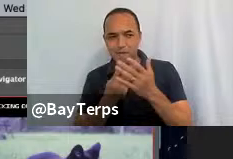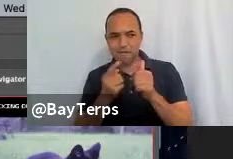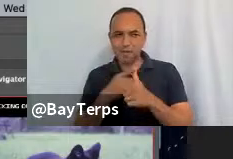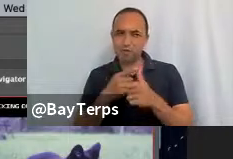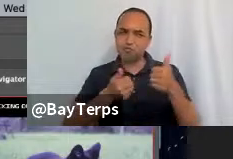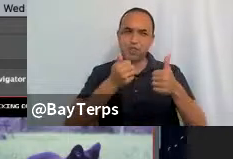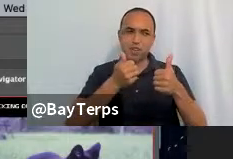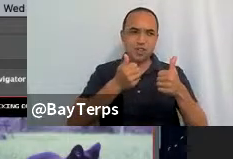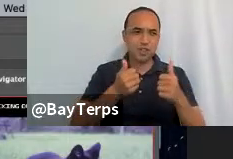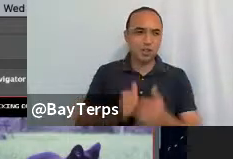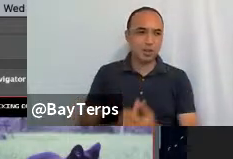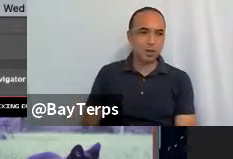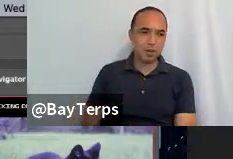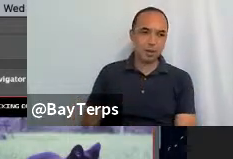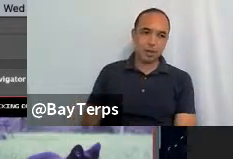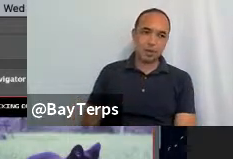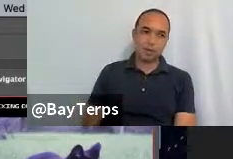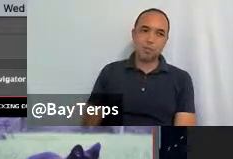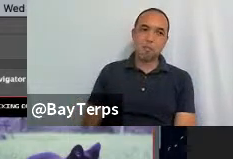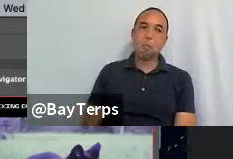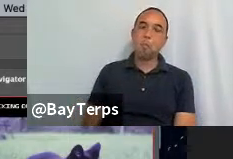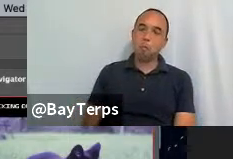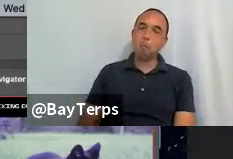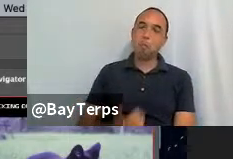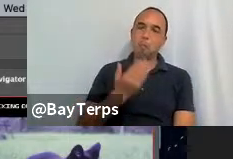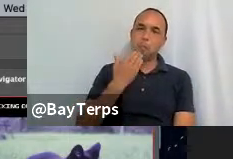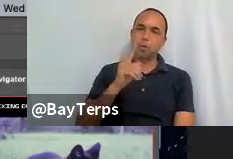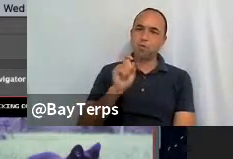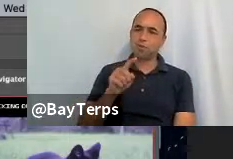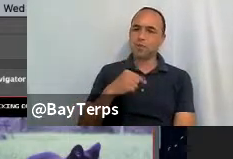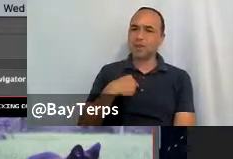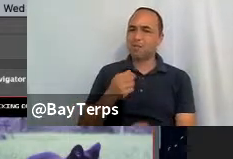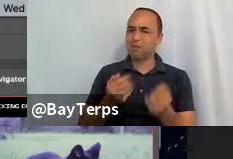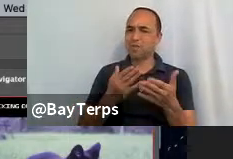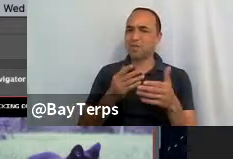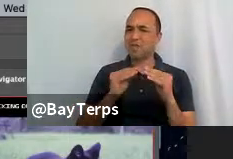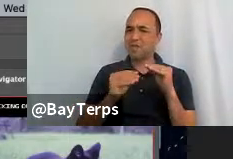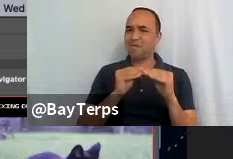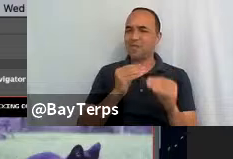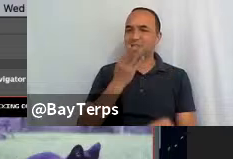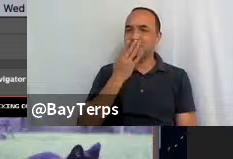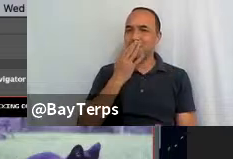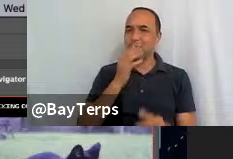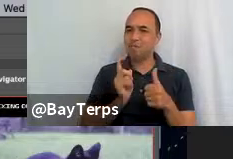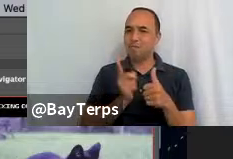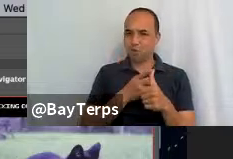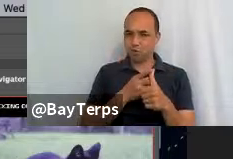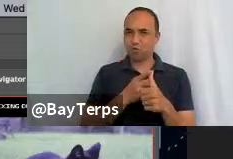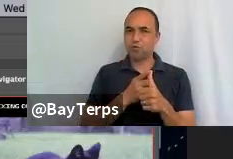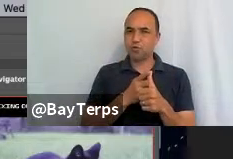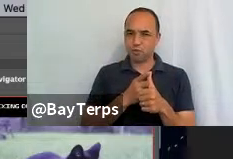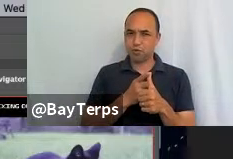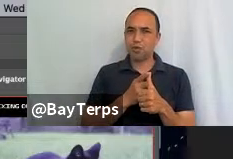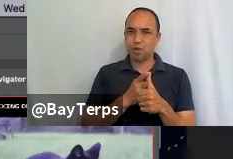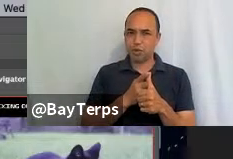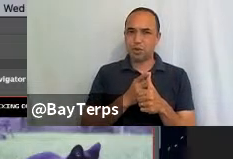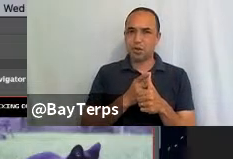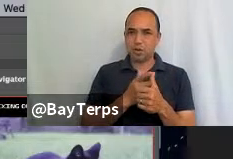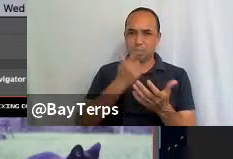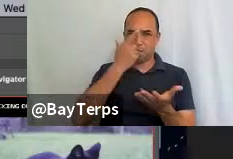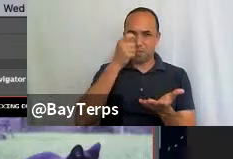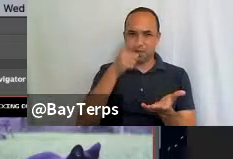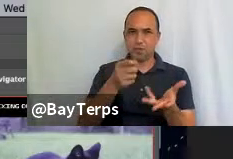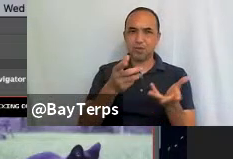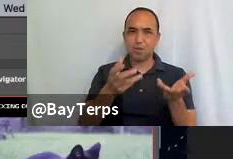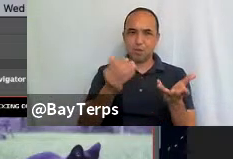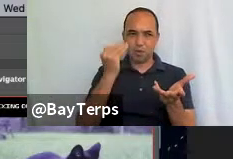would suggest fix your colors first, because you want to know what the photo